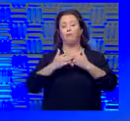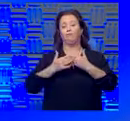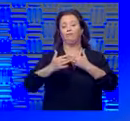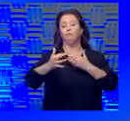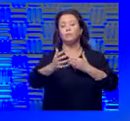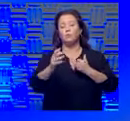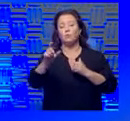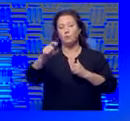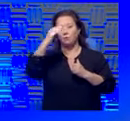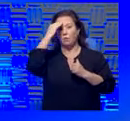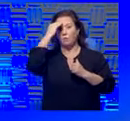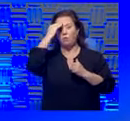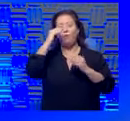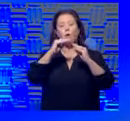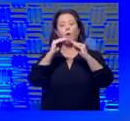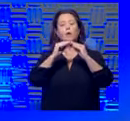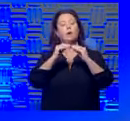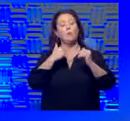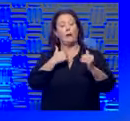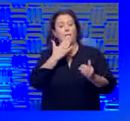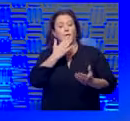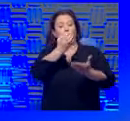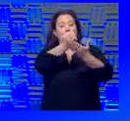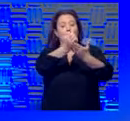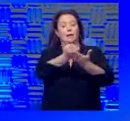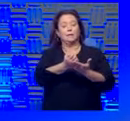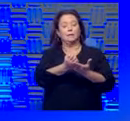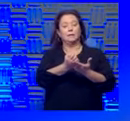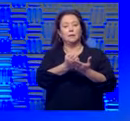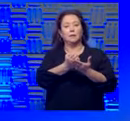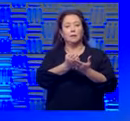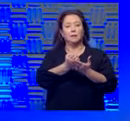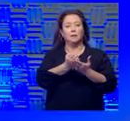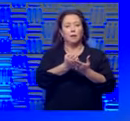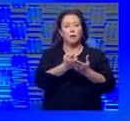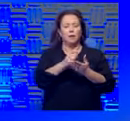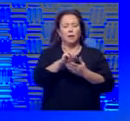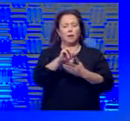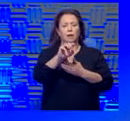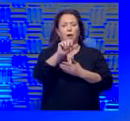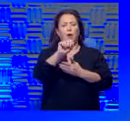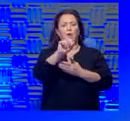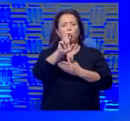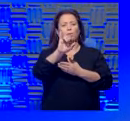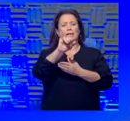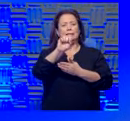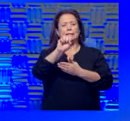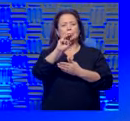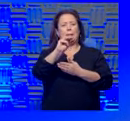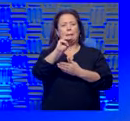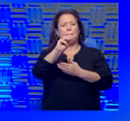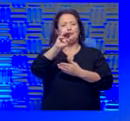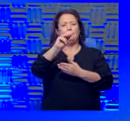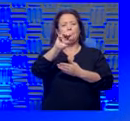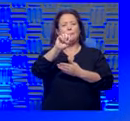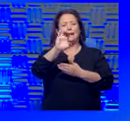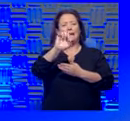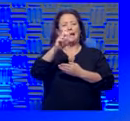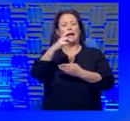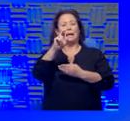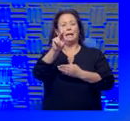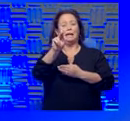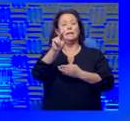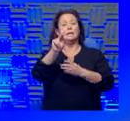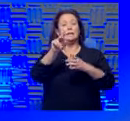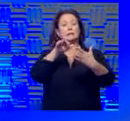that stuff. We have some good evidence from a rhesus macaque study, which we use rhesus macaques, the monkeys, as